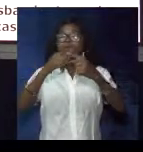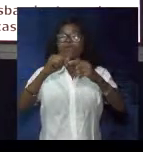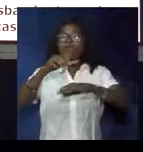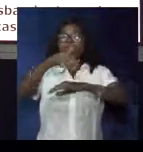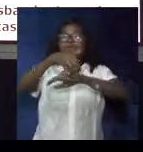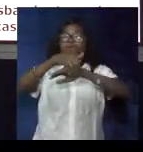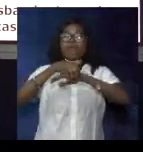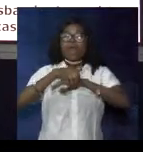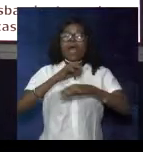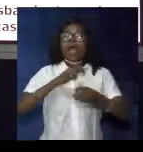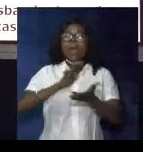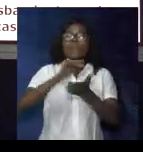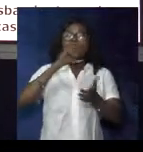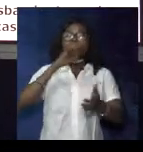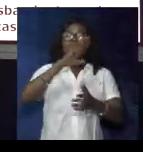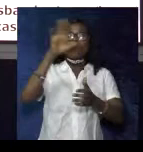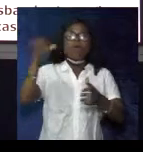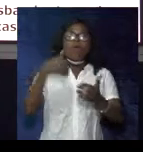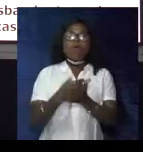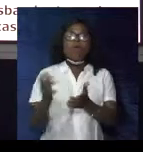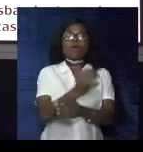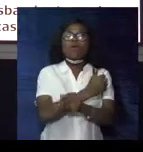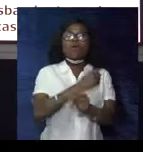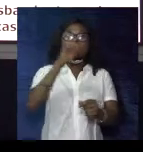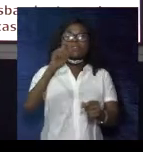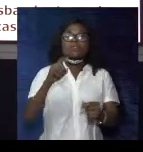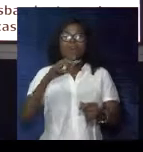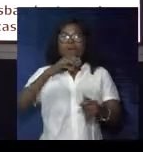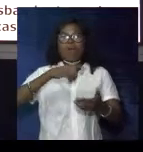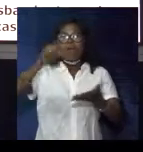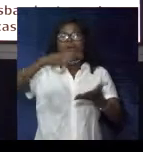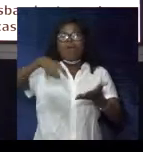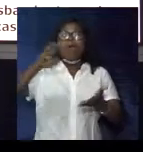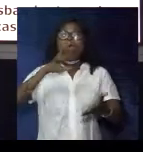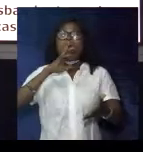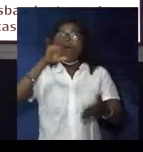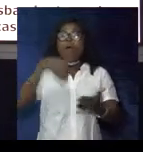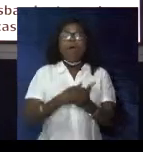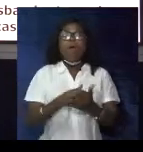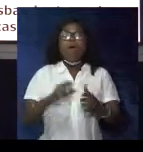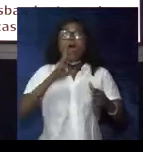I believe you all got the 5 correctly. Are you sure?